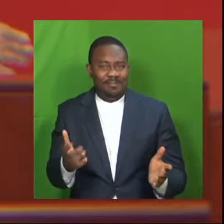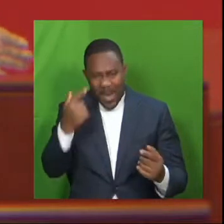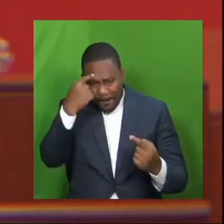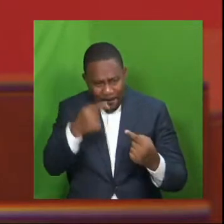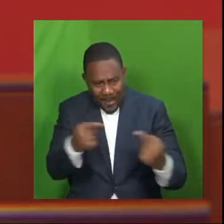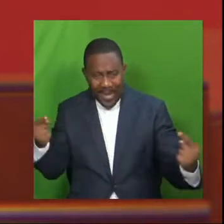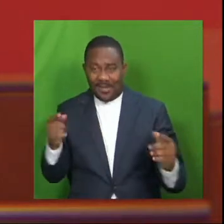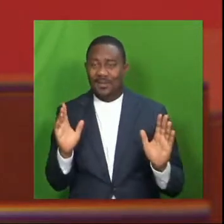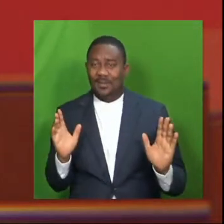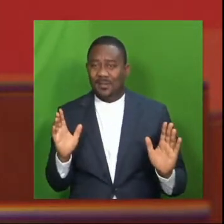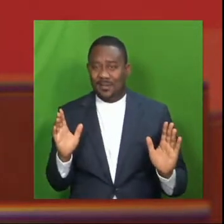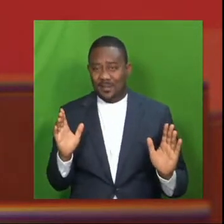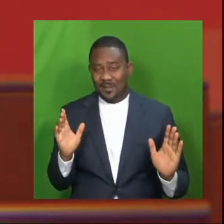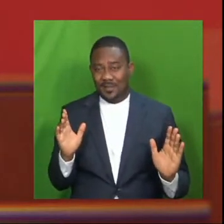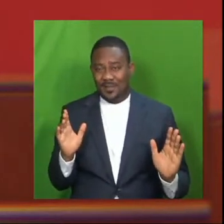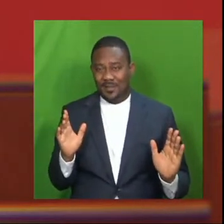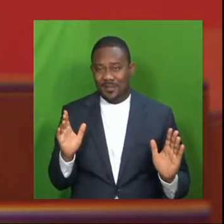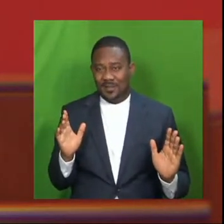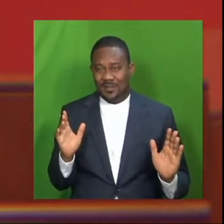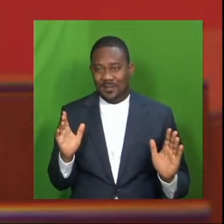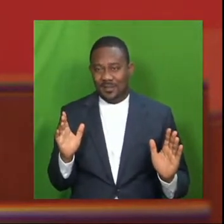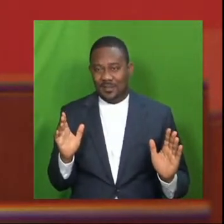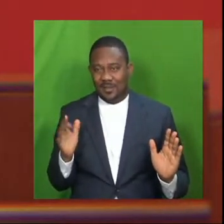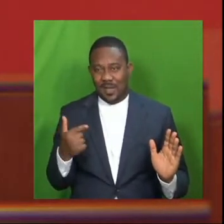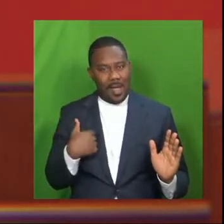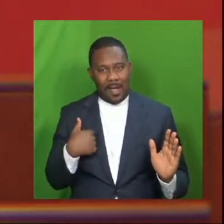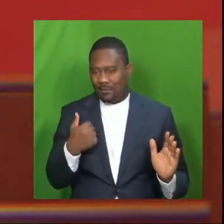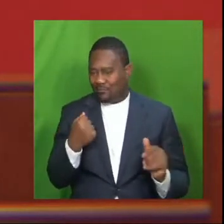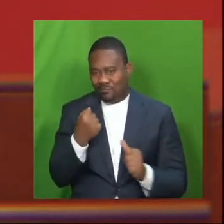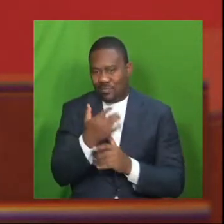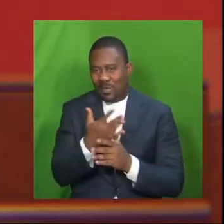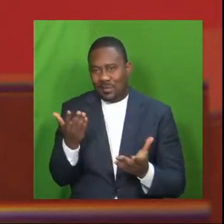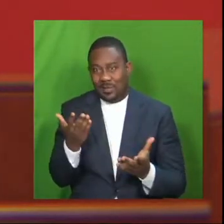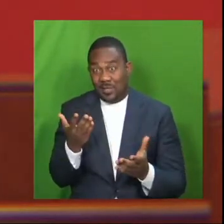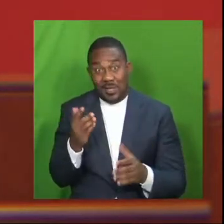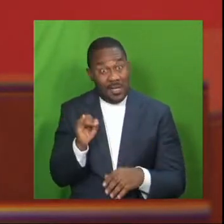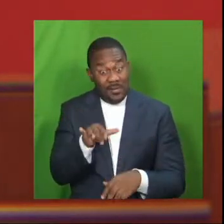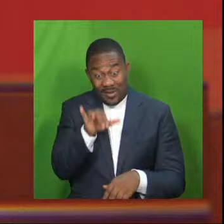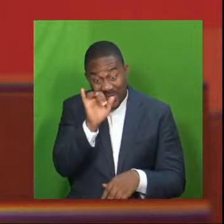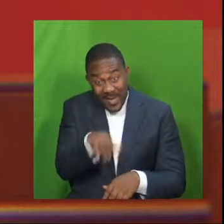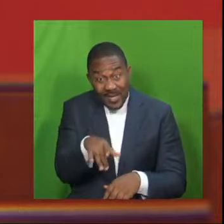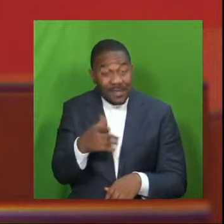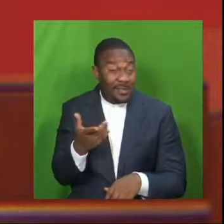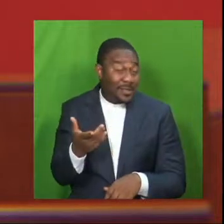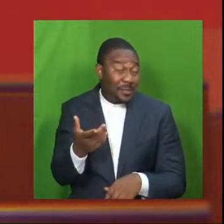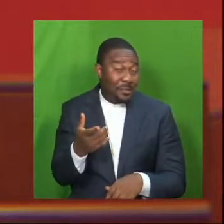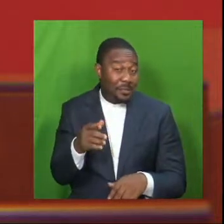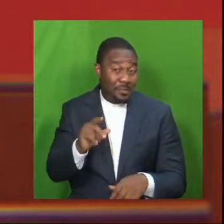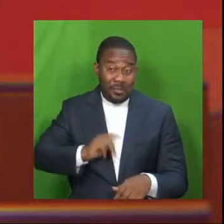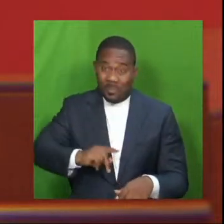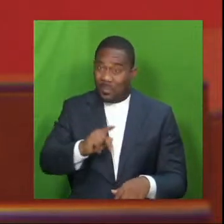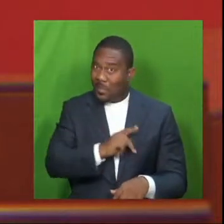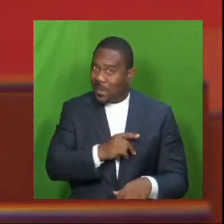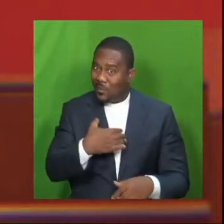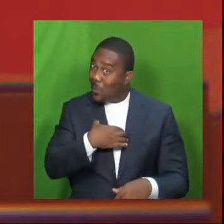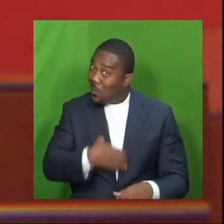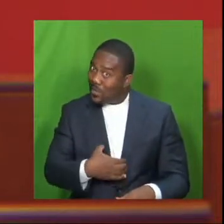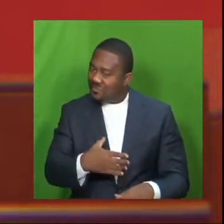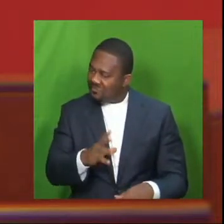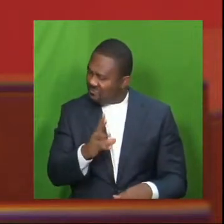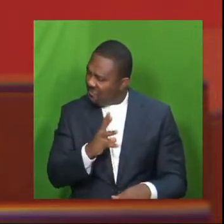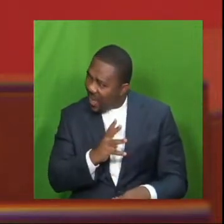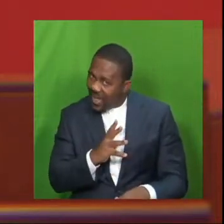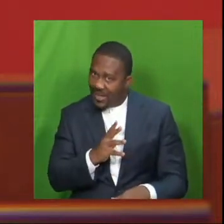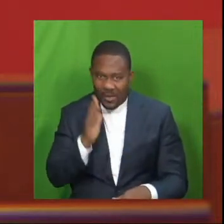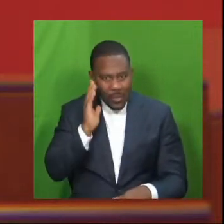so, I've just brought in that. If that is the wish of the House, it will be debated.